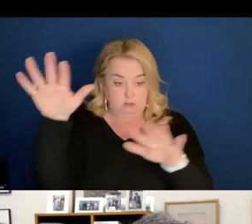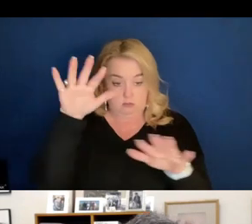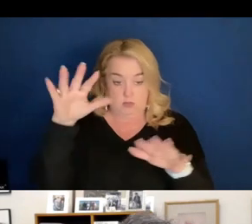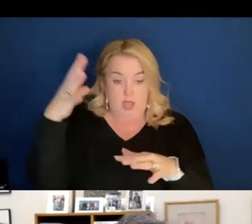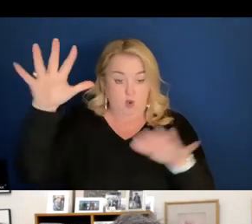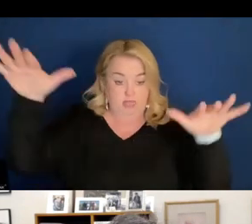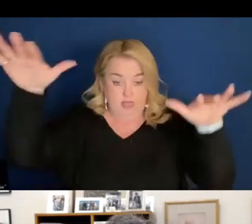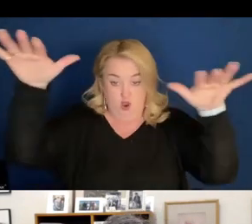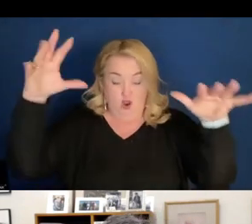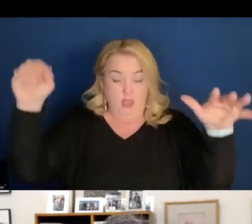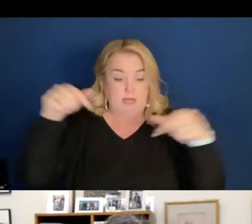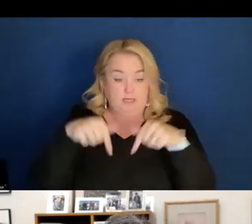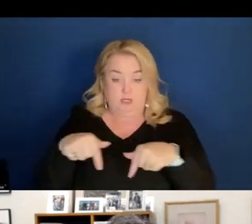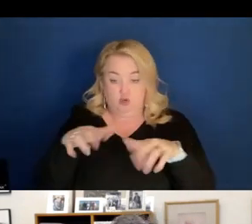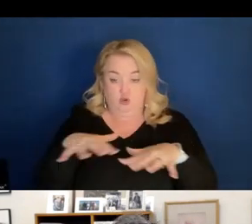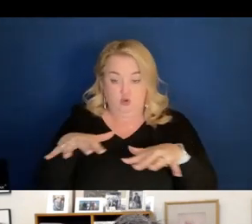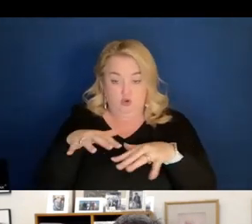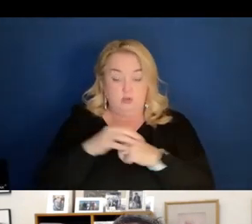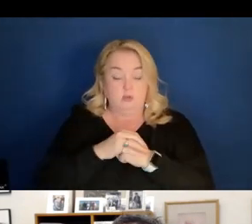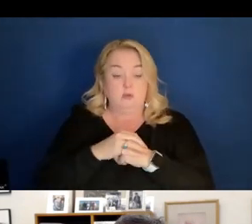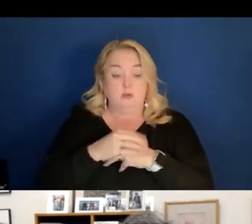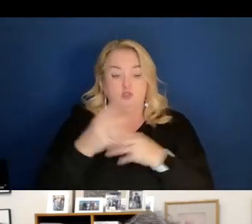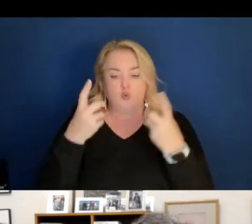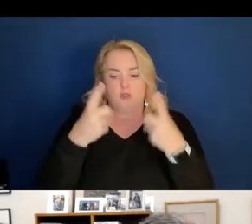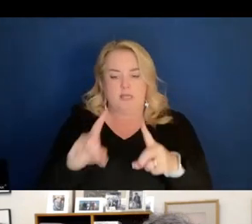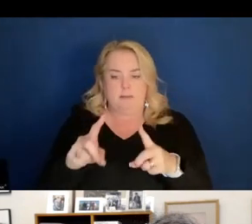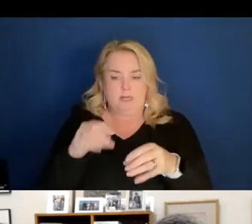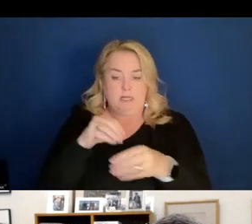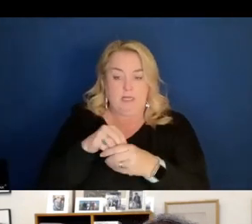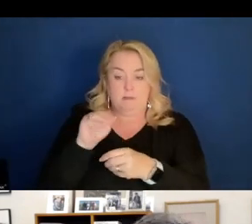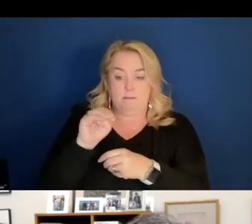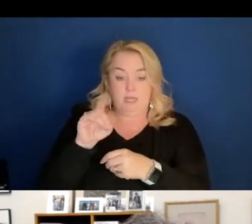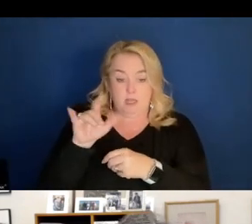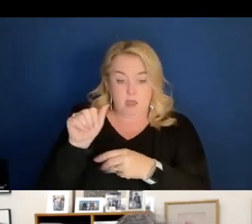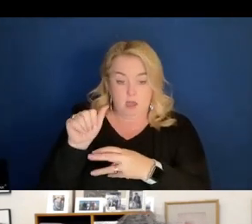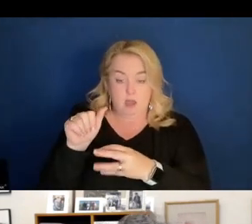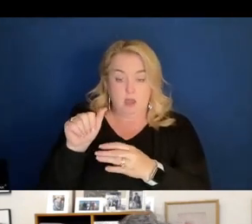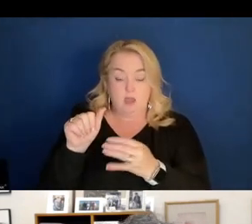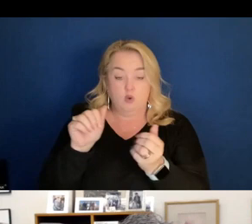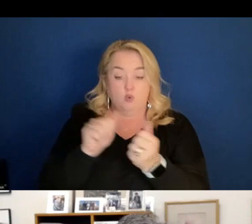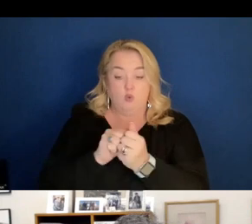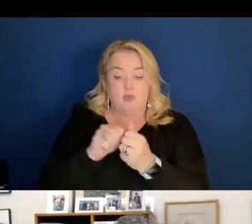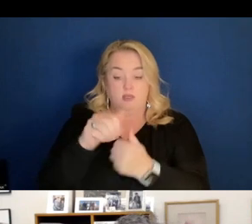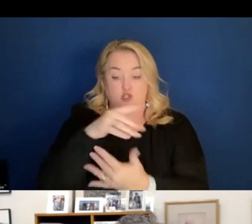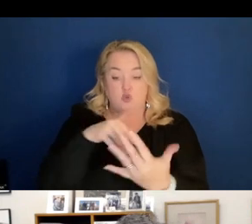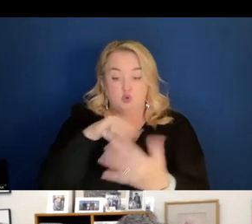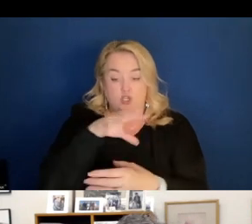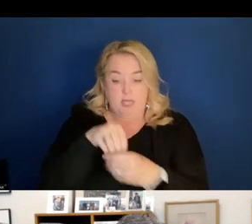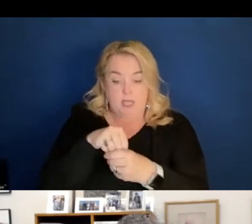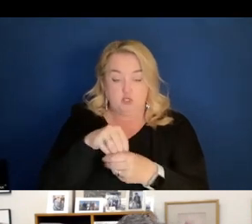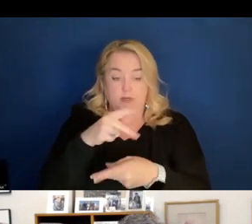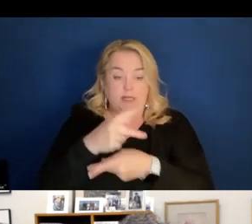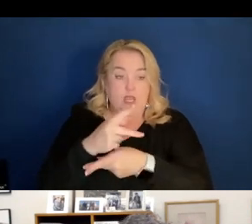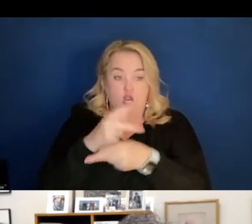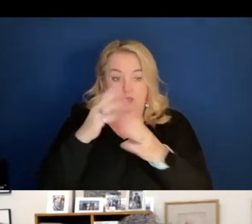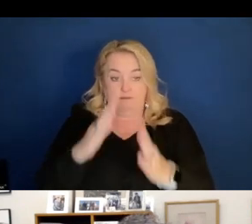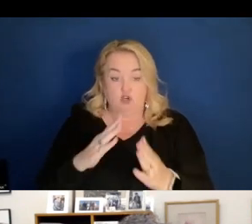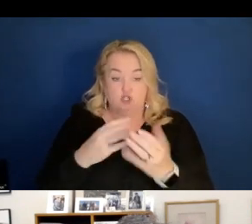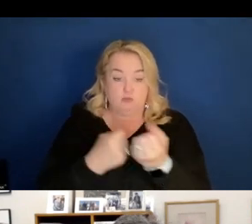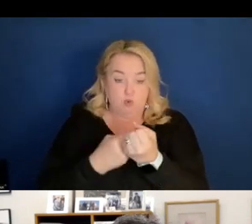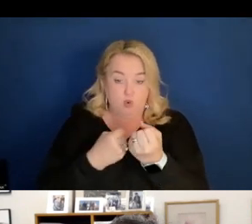going on in here? So, you know, what's happening in the media around social engagement, around caregiver support in this